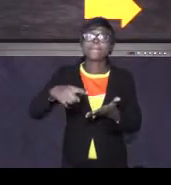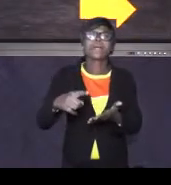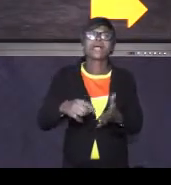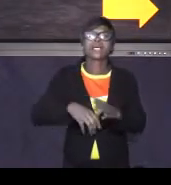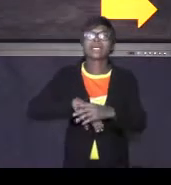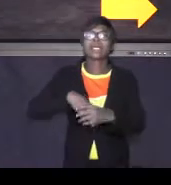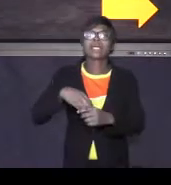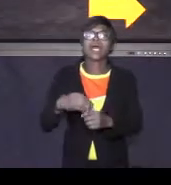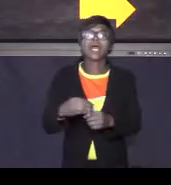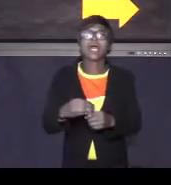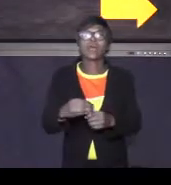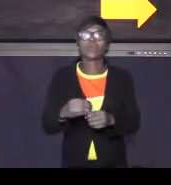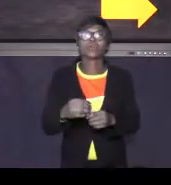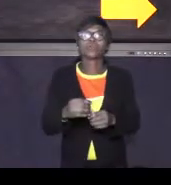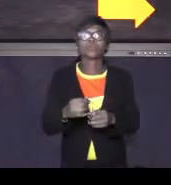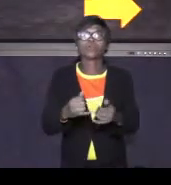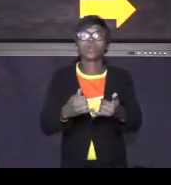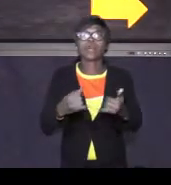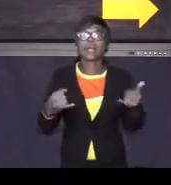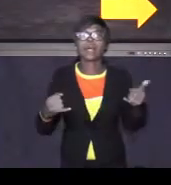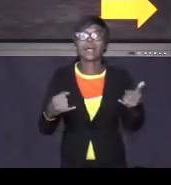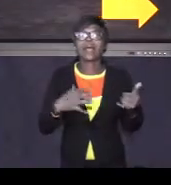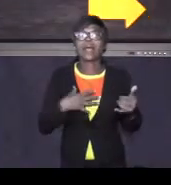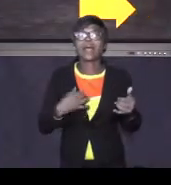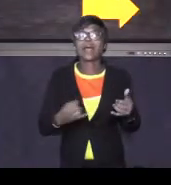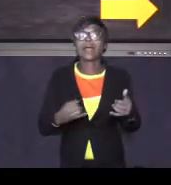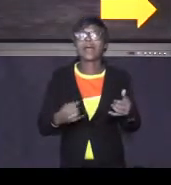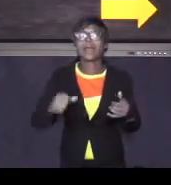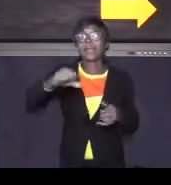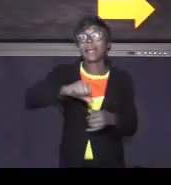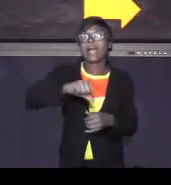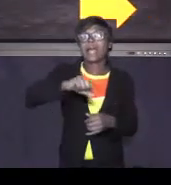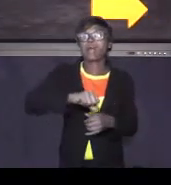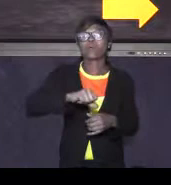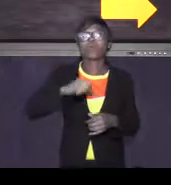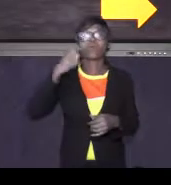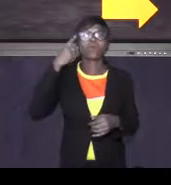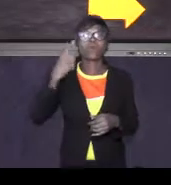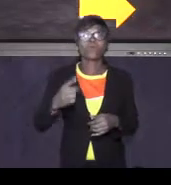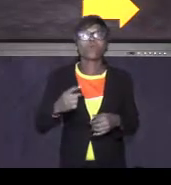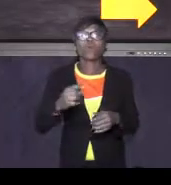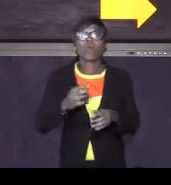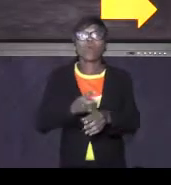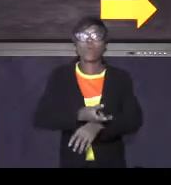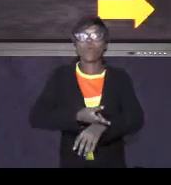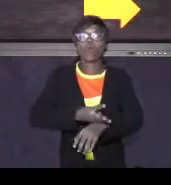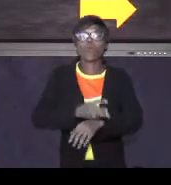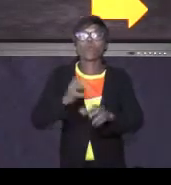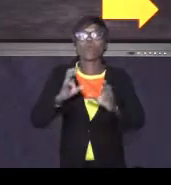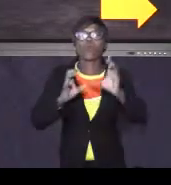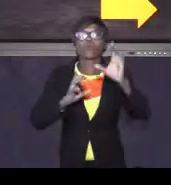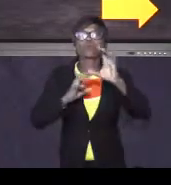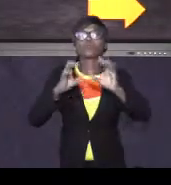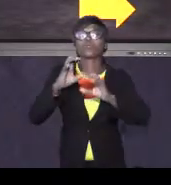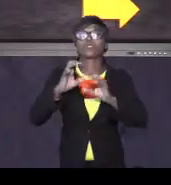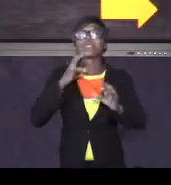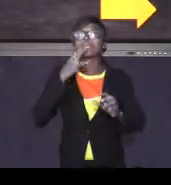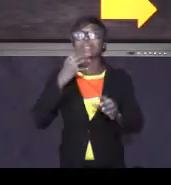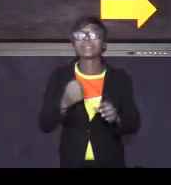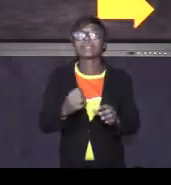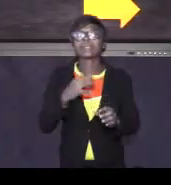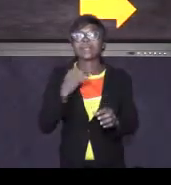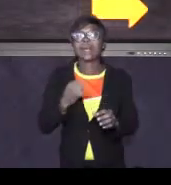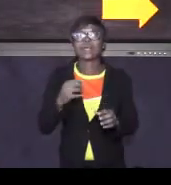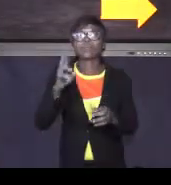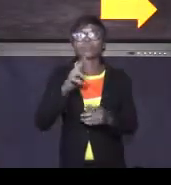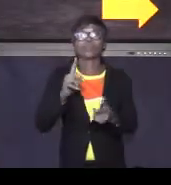for marking out lines and angles for wood construction. Marking tools are